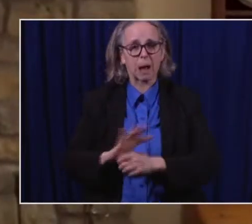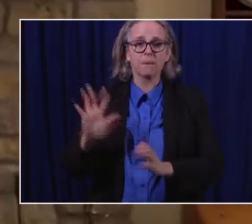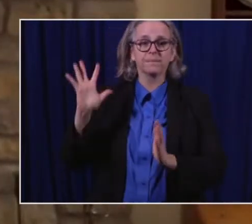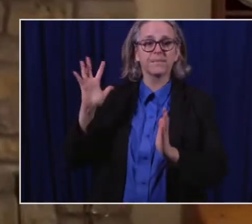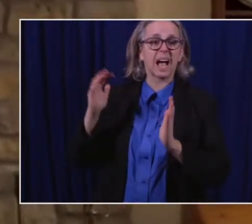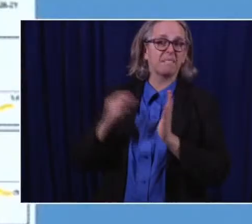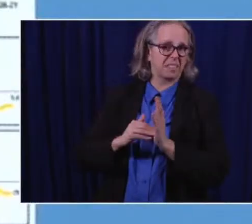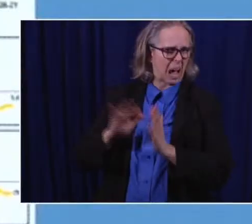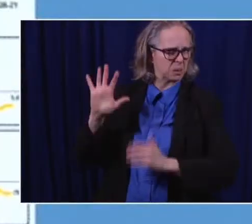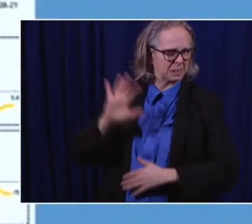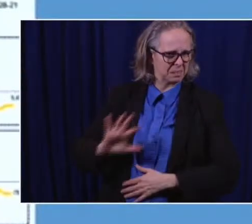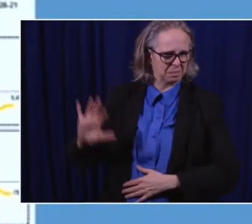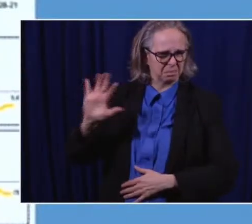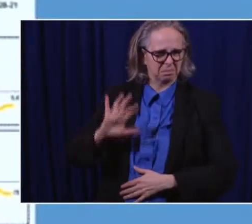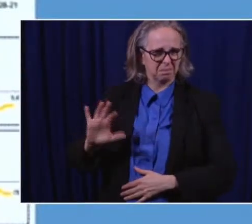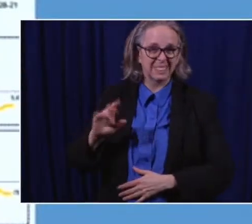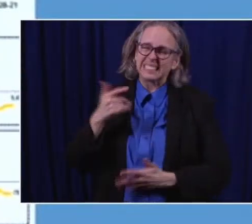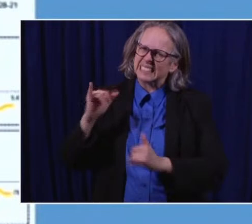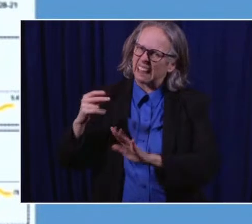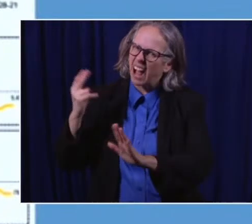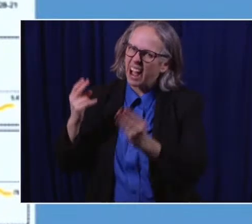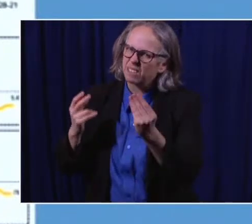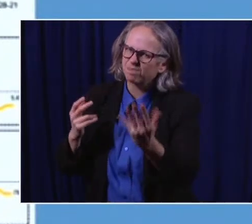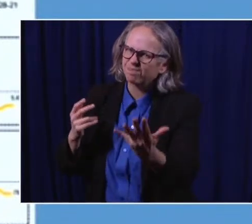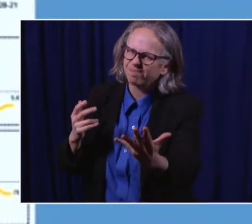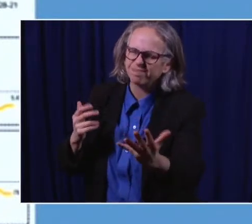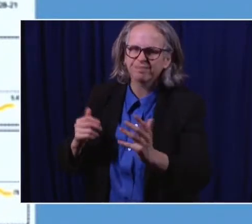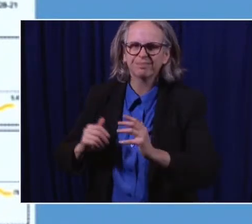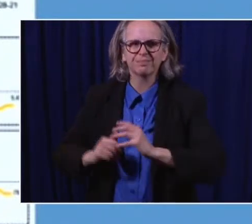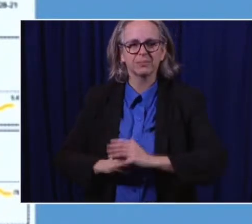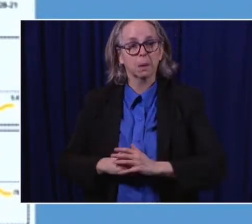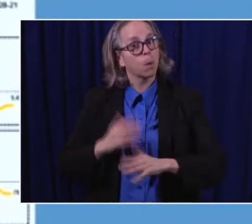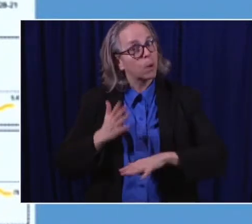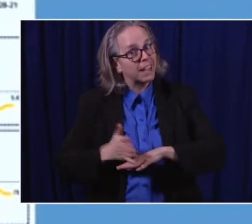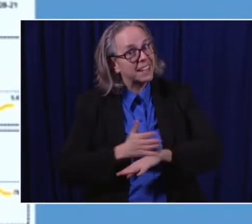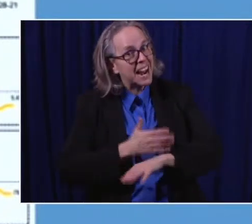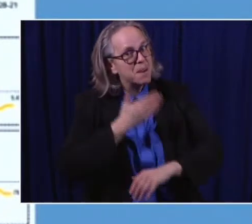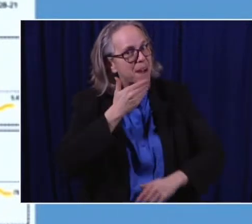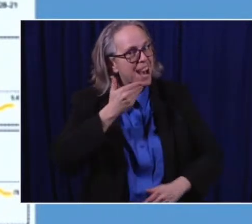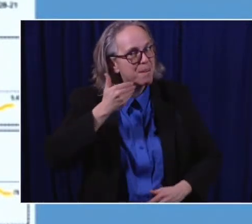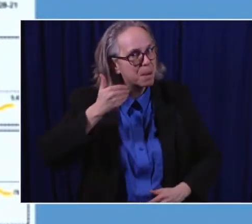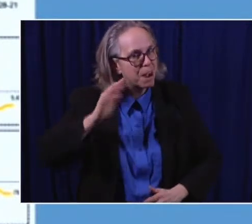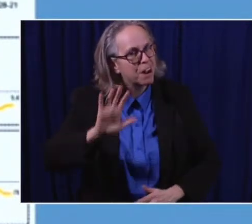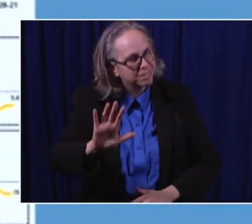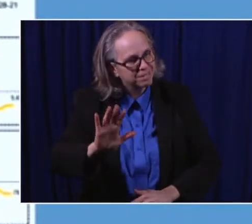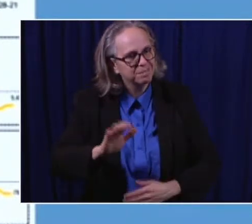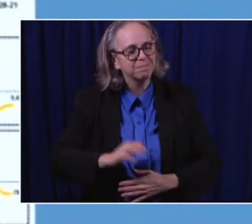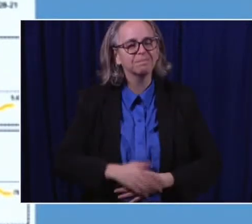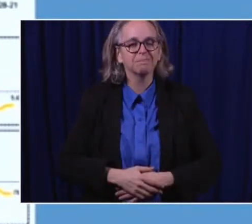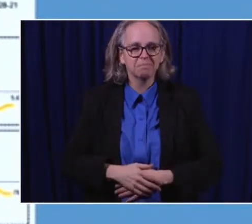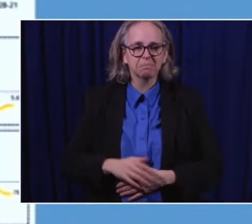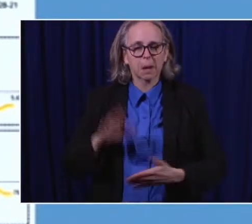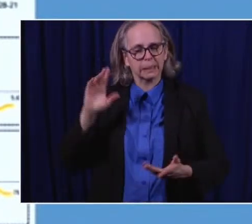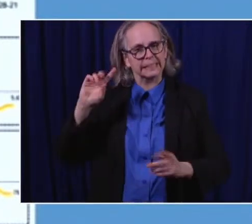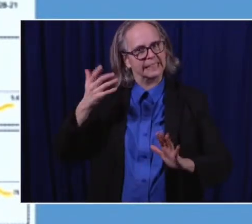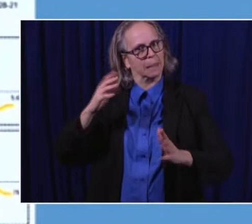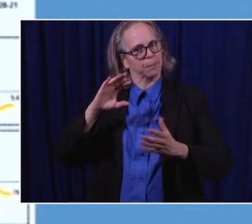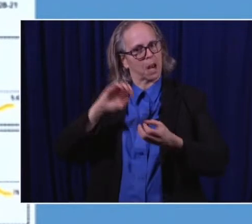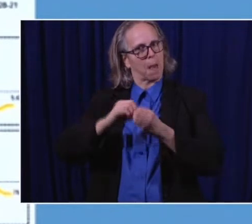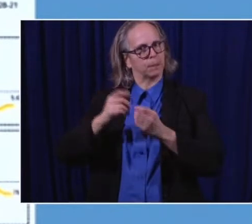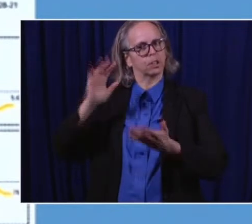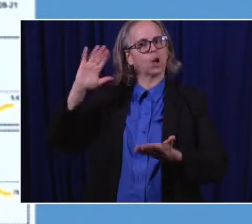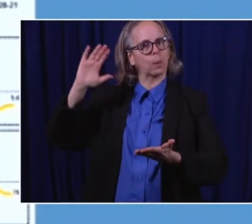high number, but certainly a lot better than what we've been seeing. So we've had a downturn in the last week or